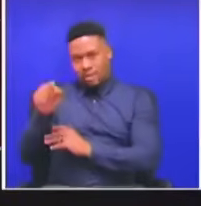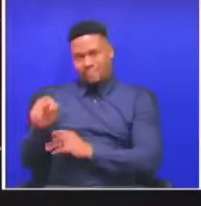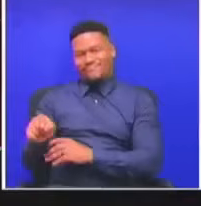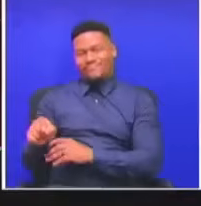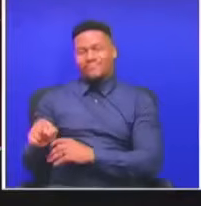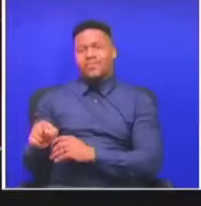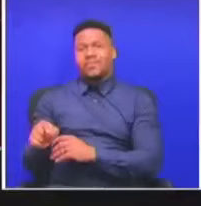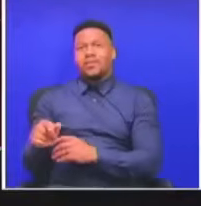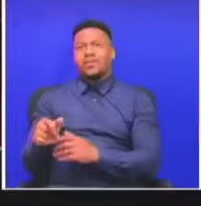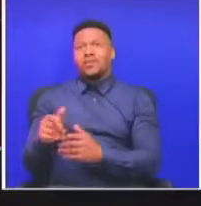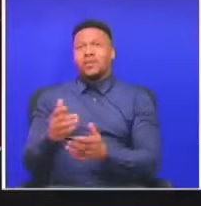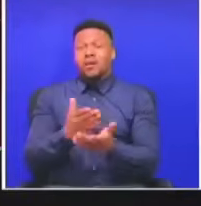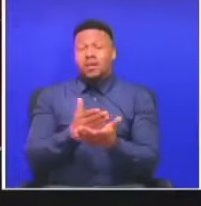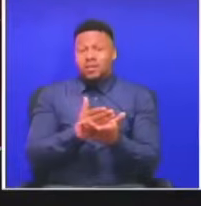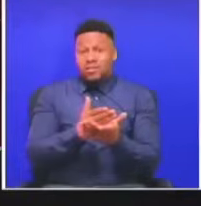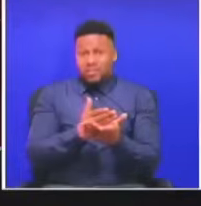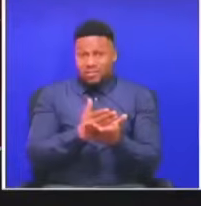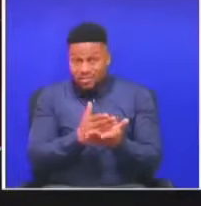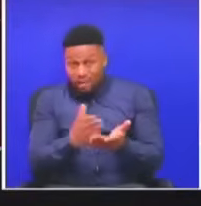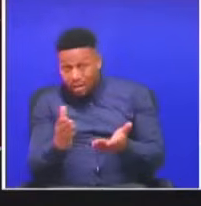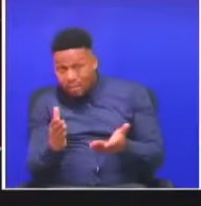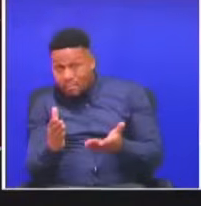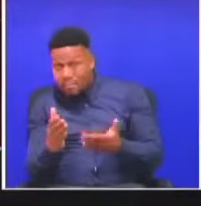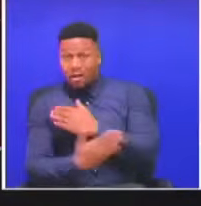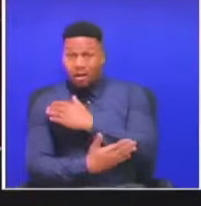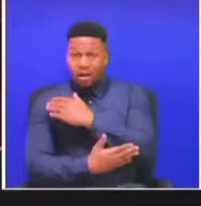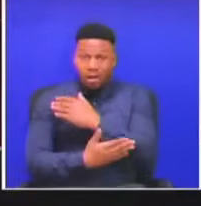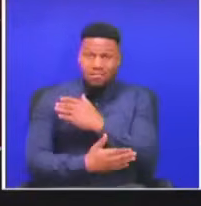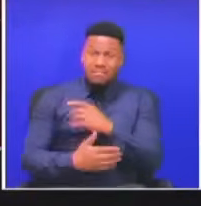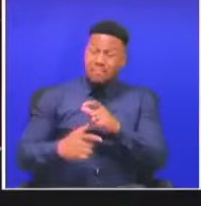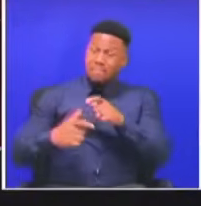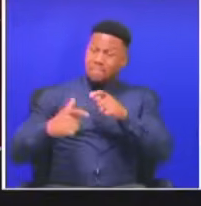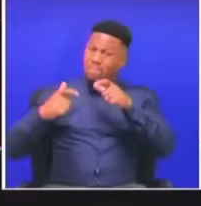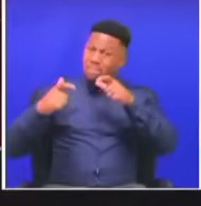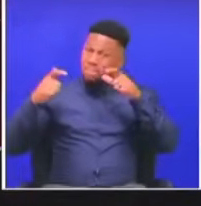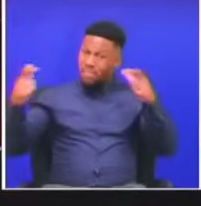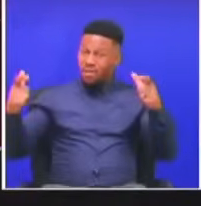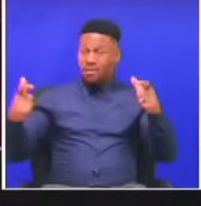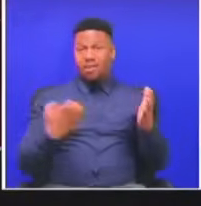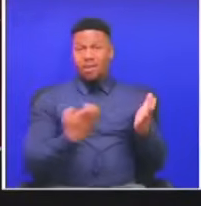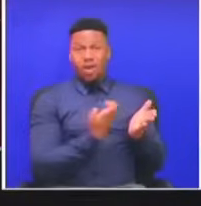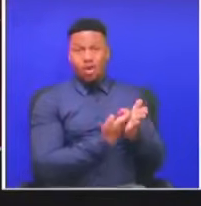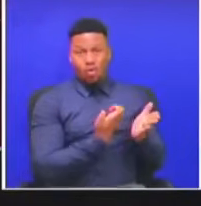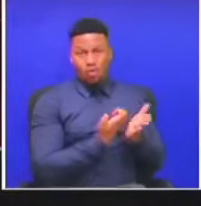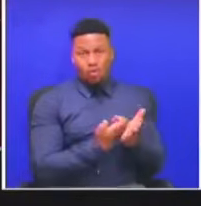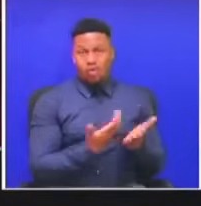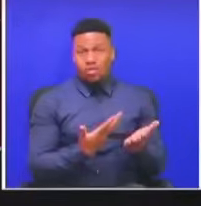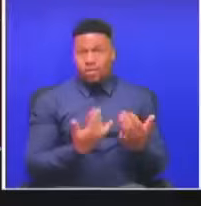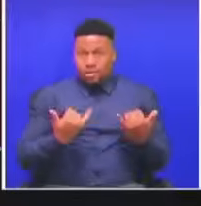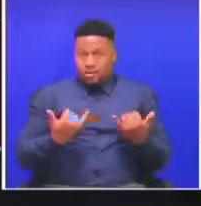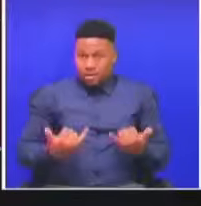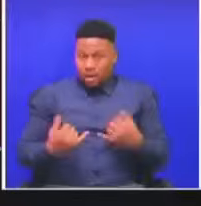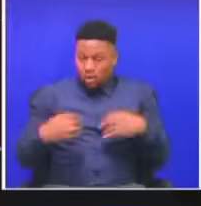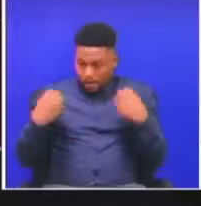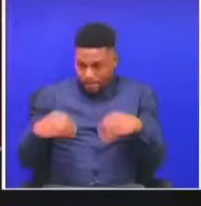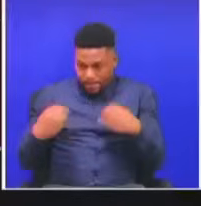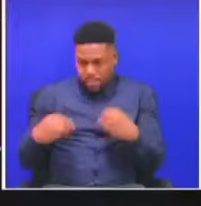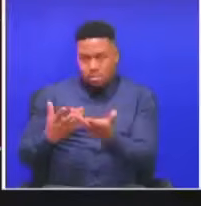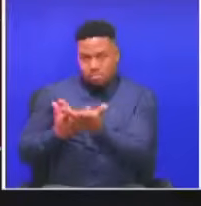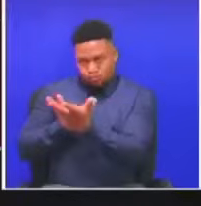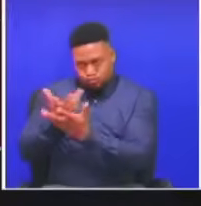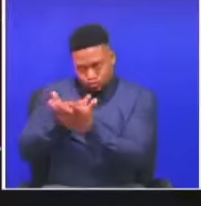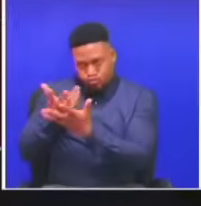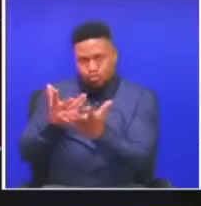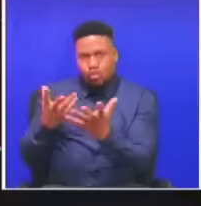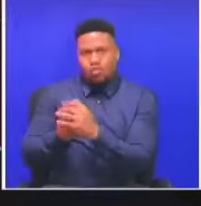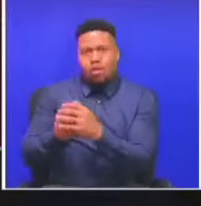those have been fairly large economies that are currently in negotiations with the United